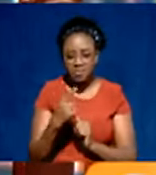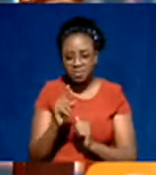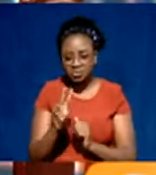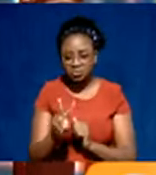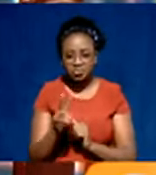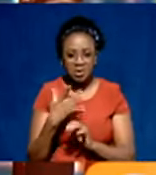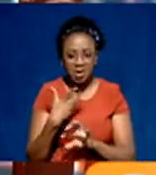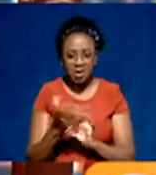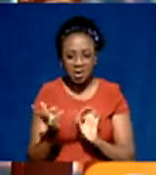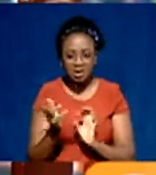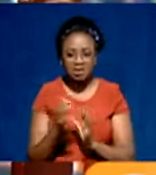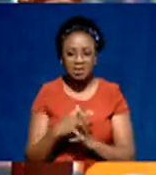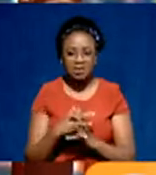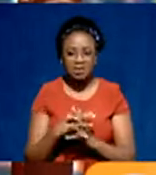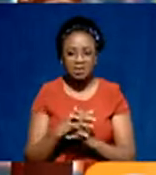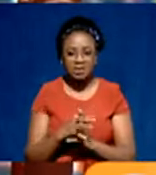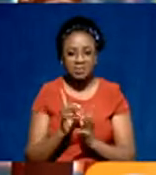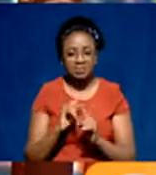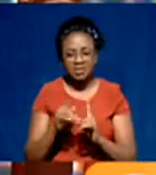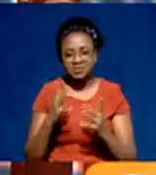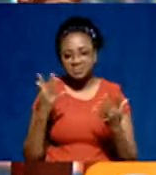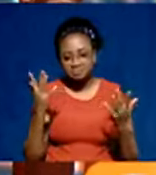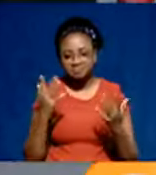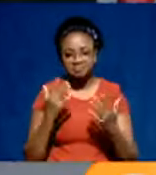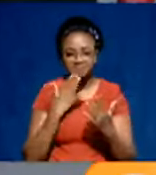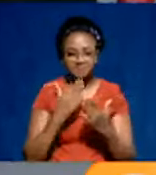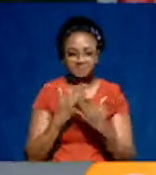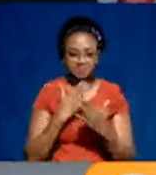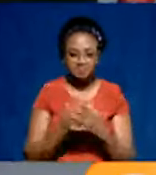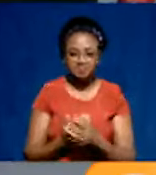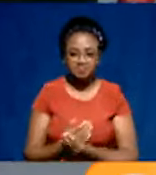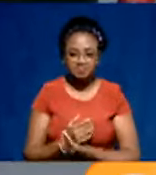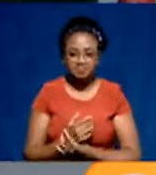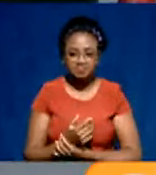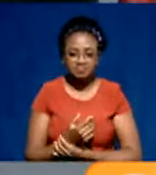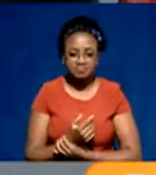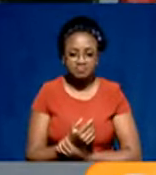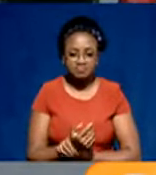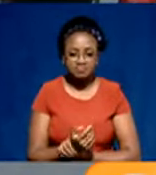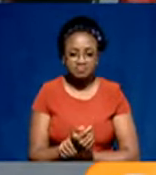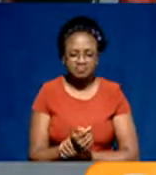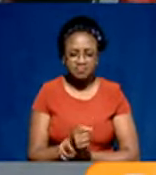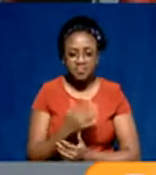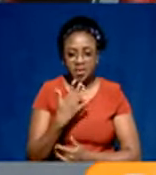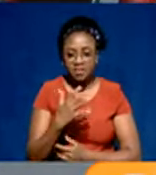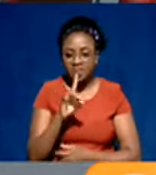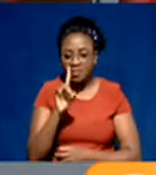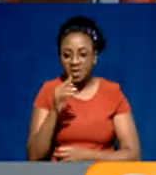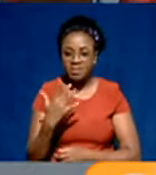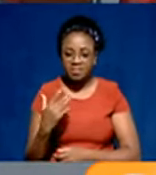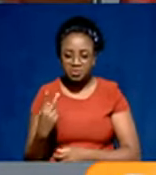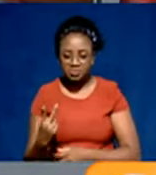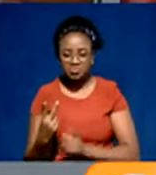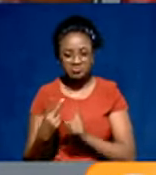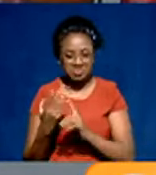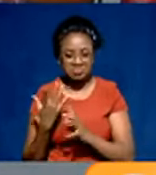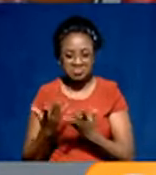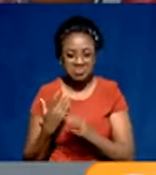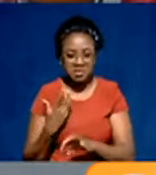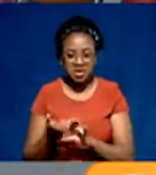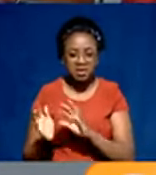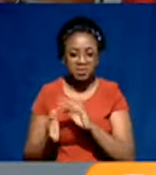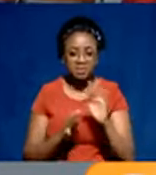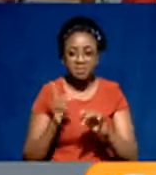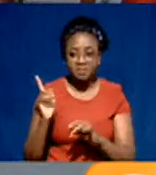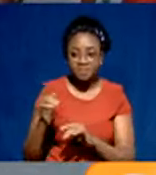God has carried us, and I'm so grateful. Well done, well done. Thank Dickens Zamondi. Yes. Tell us your name, your school, and how'd you do? Oh, my name